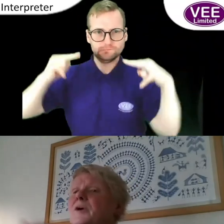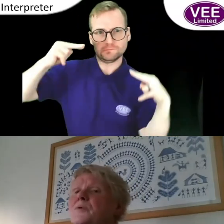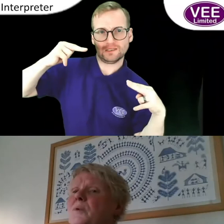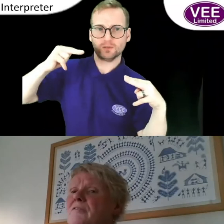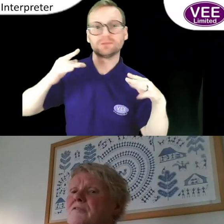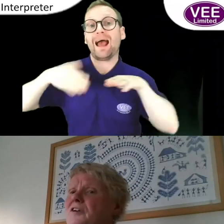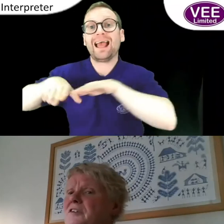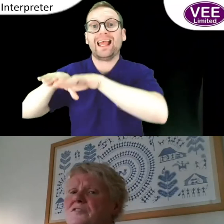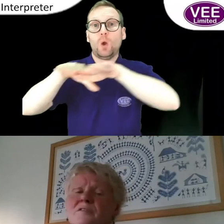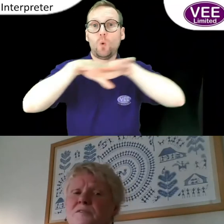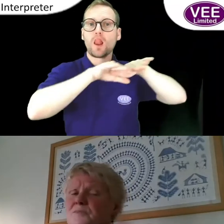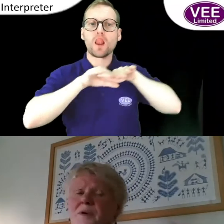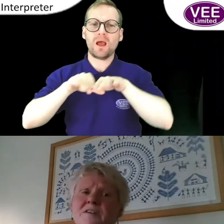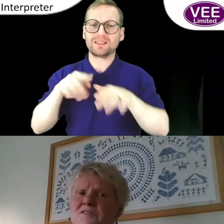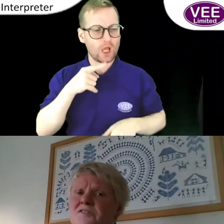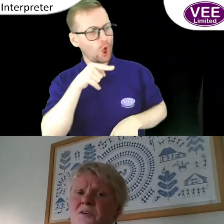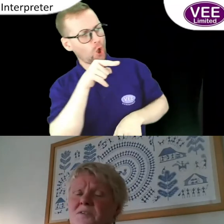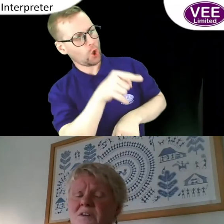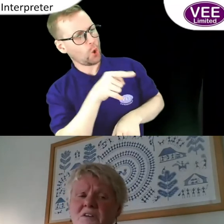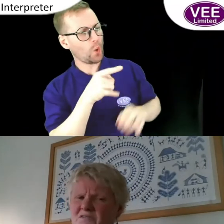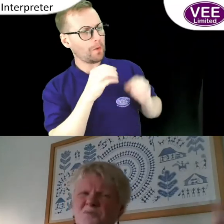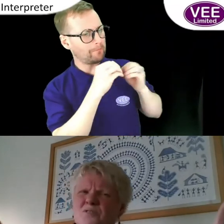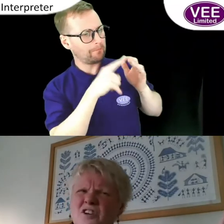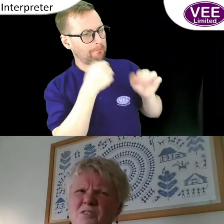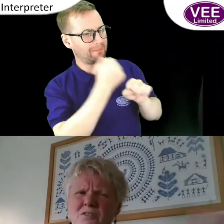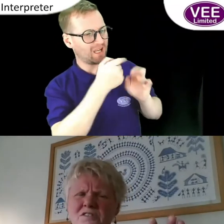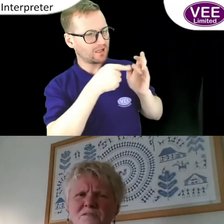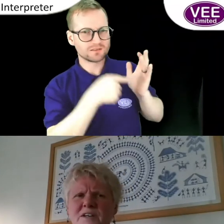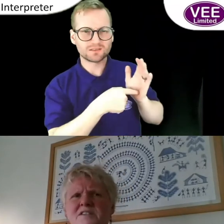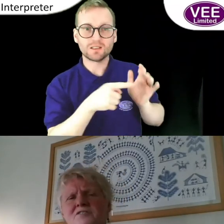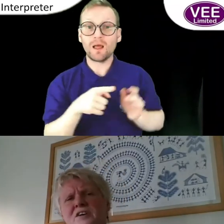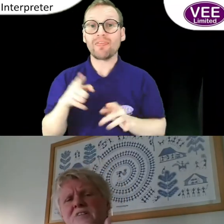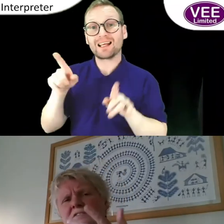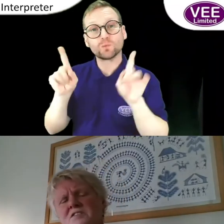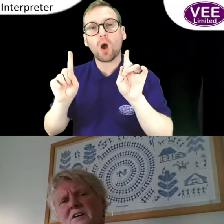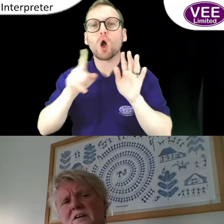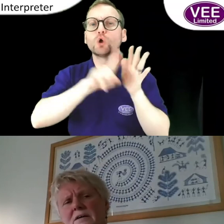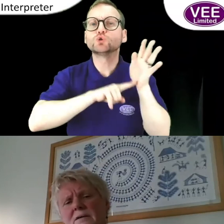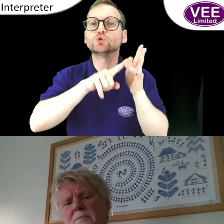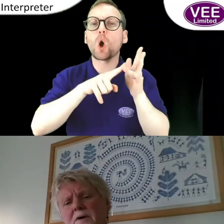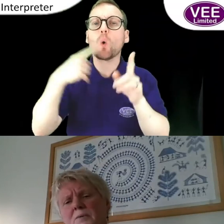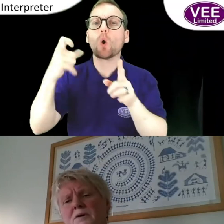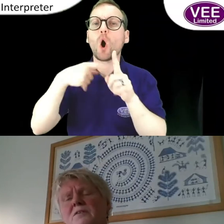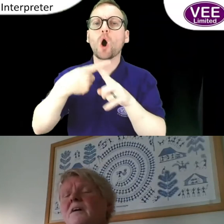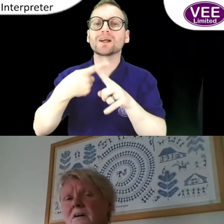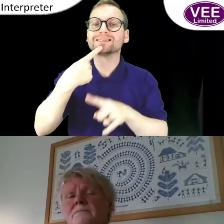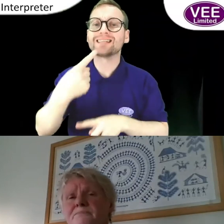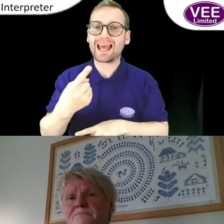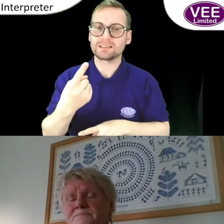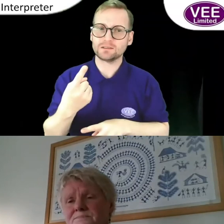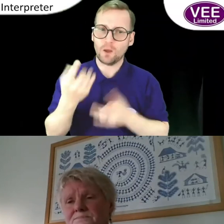dividing people by referring to them as bigots and so on. This was Jo Cox's message, and may we honour